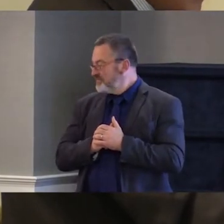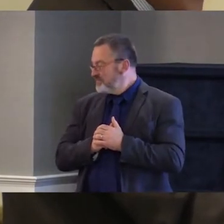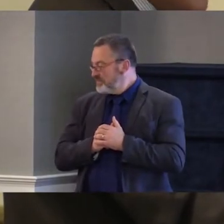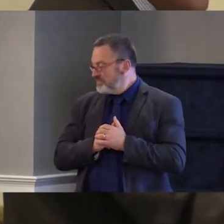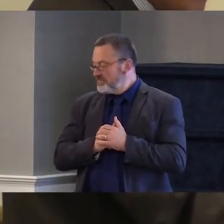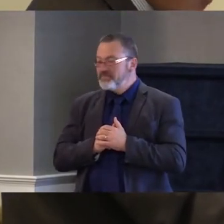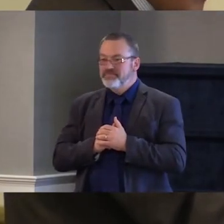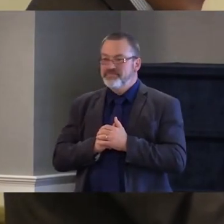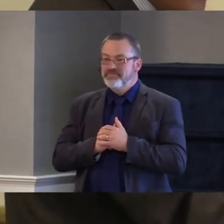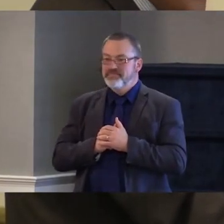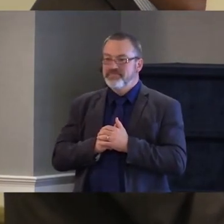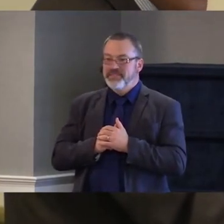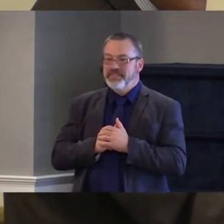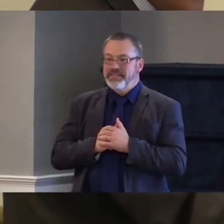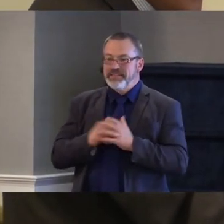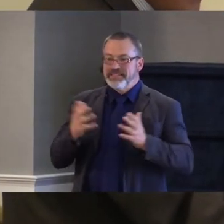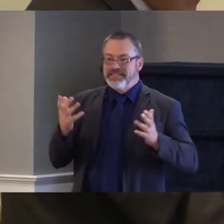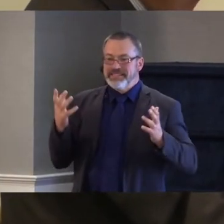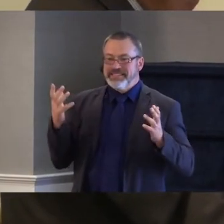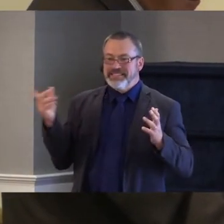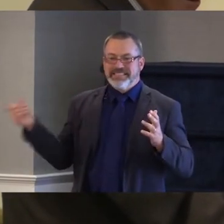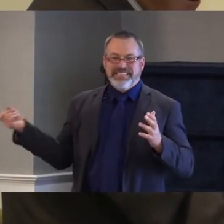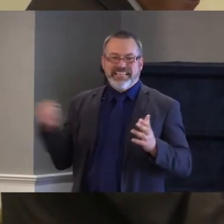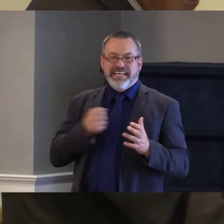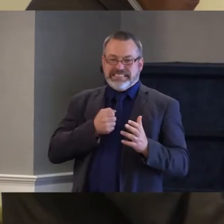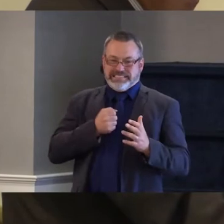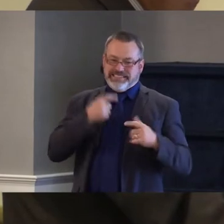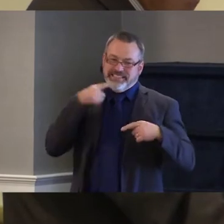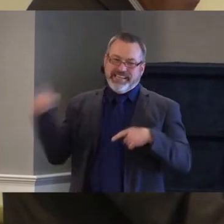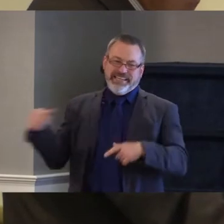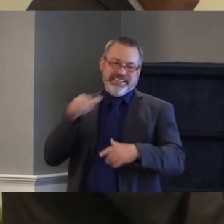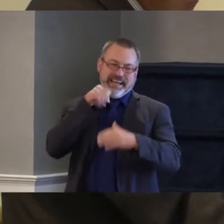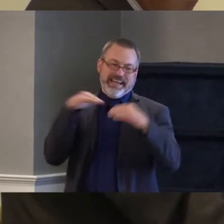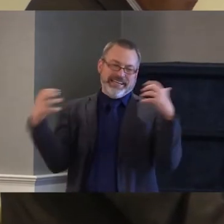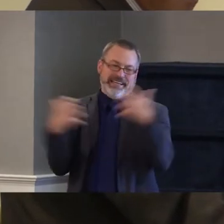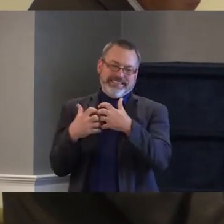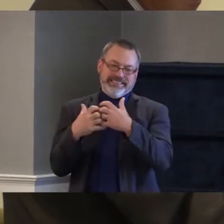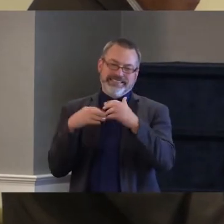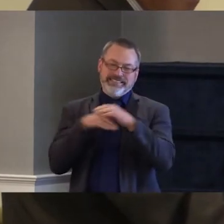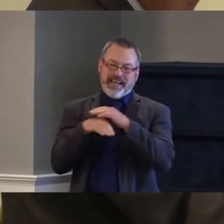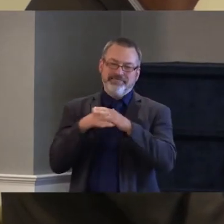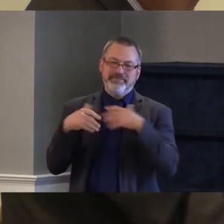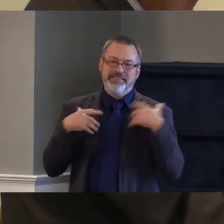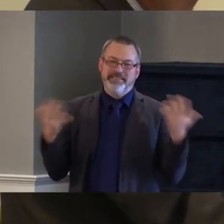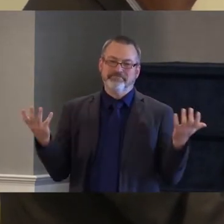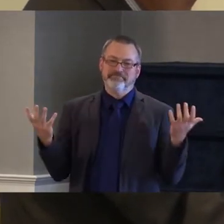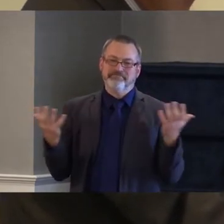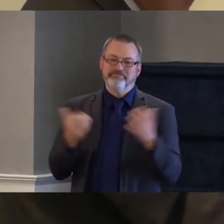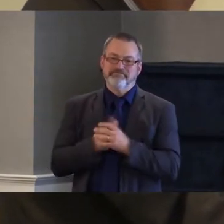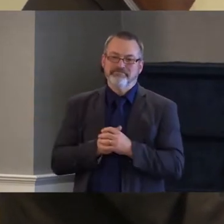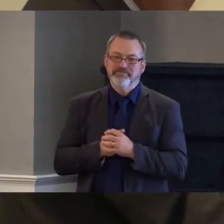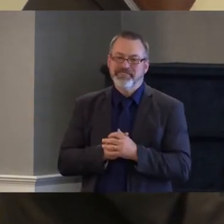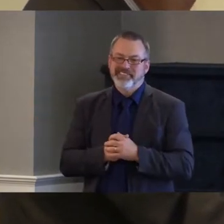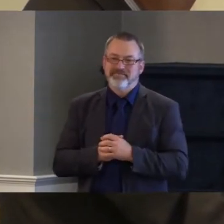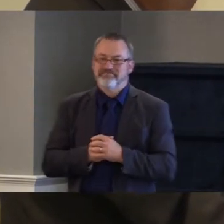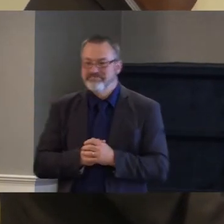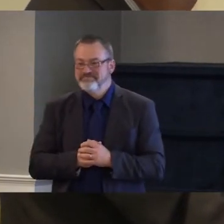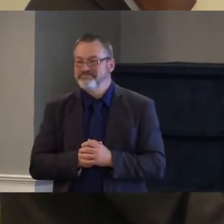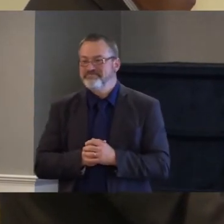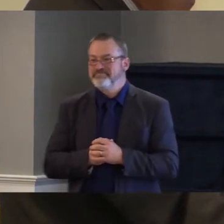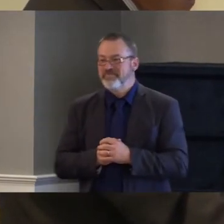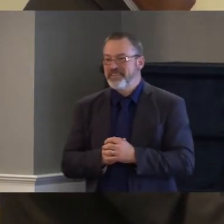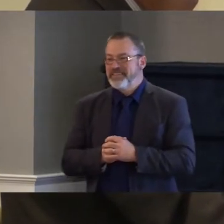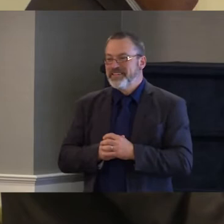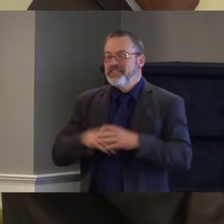accessible. This is part of your presentation. Yep. All right. Thank you, Theo and Commissioner White. And thank you to